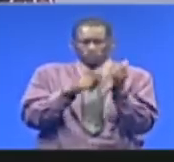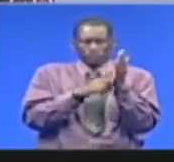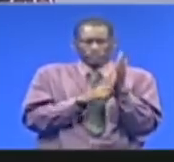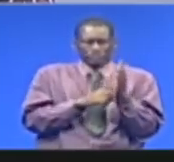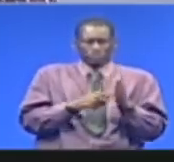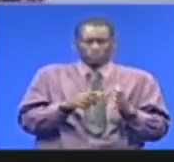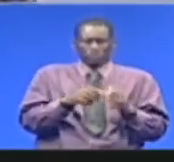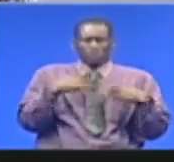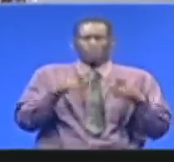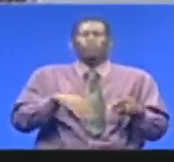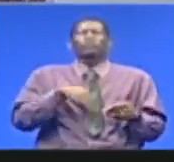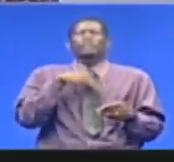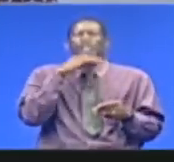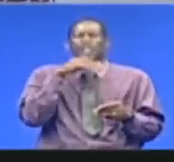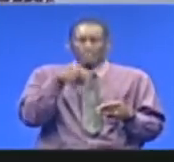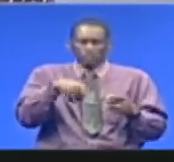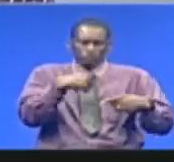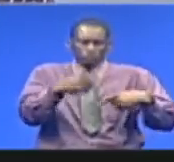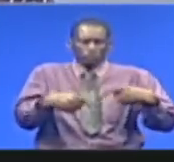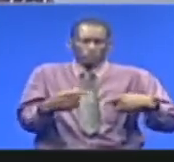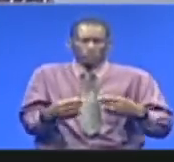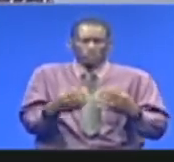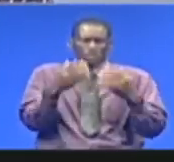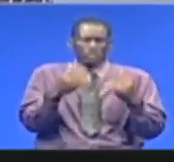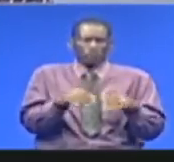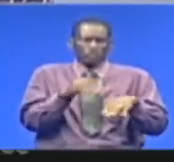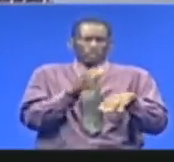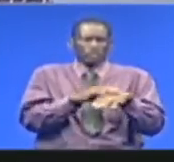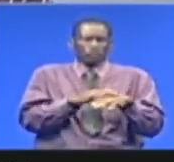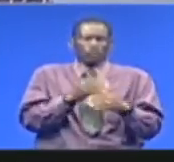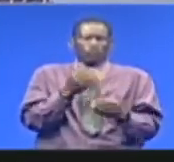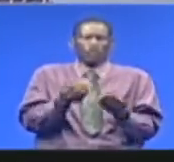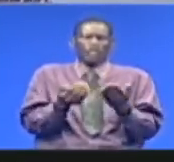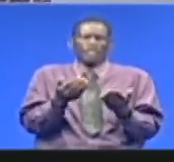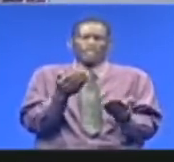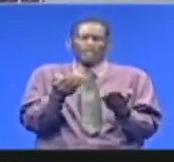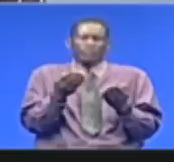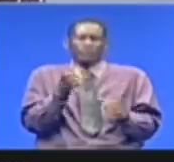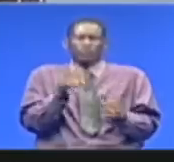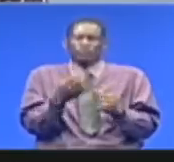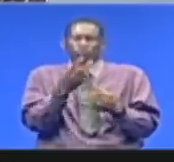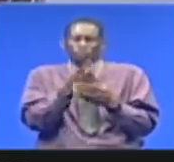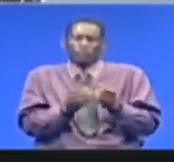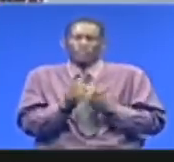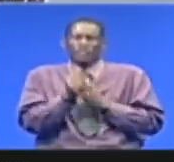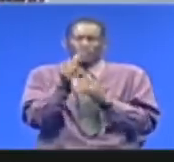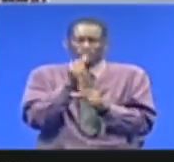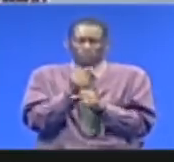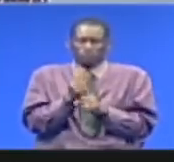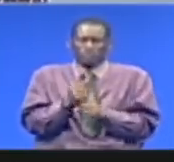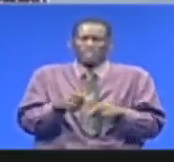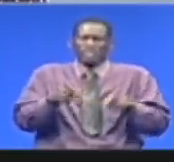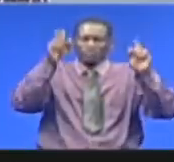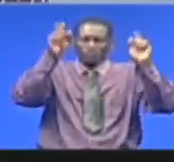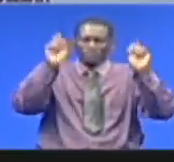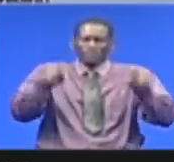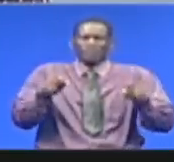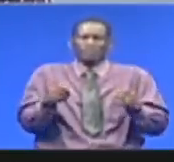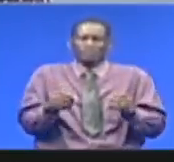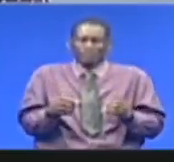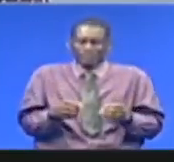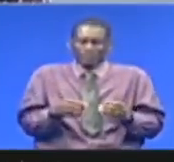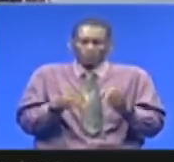lost in this process. And therefore, it's good for whatever the two leaders are doing. They must be people-driven,